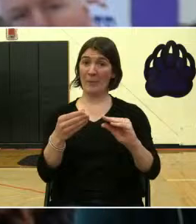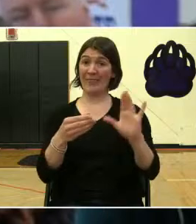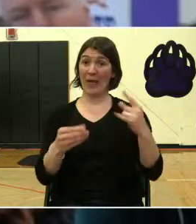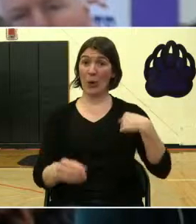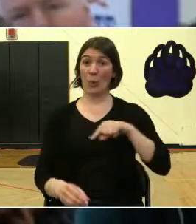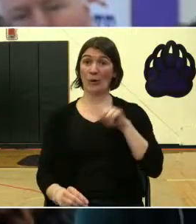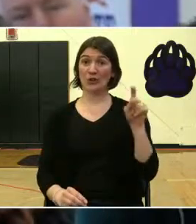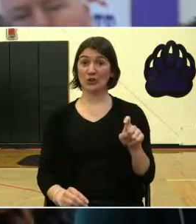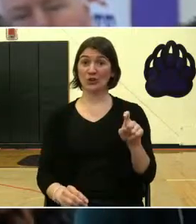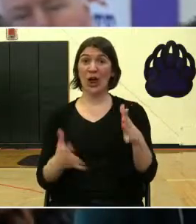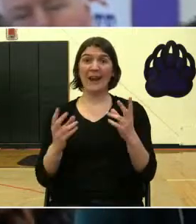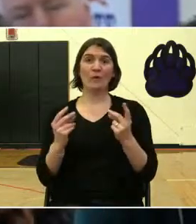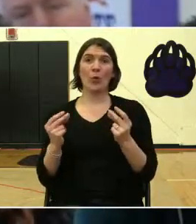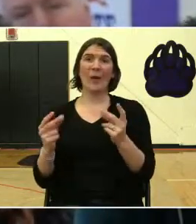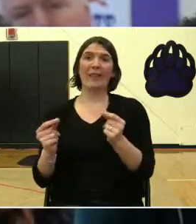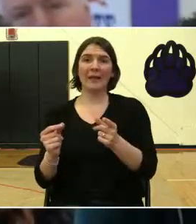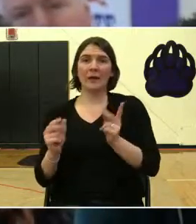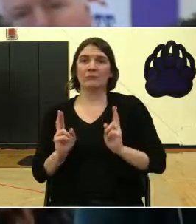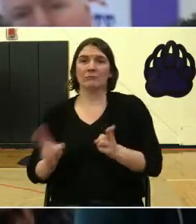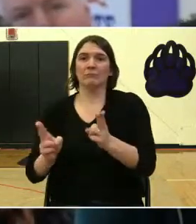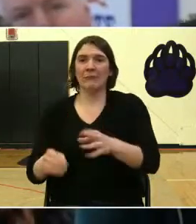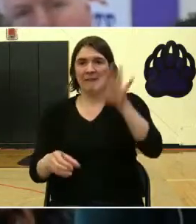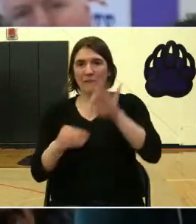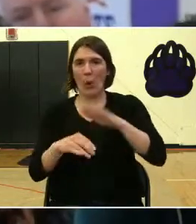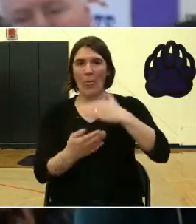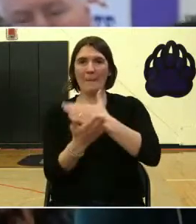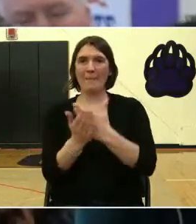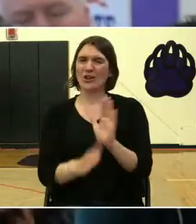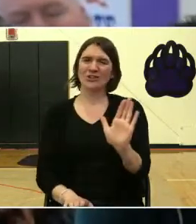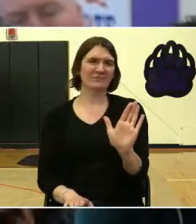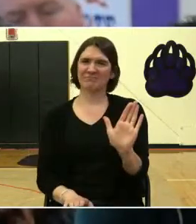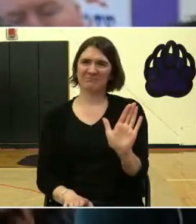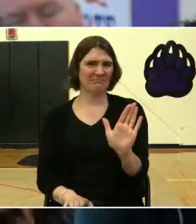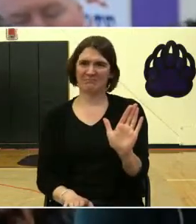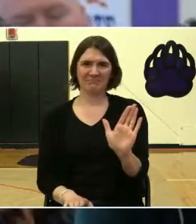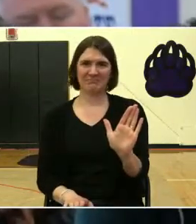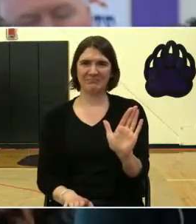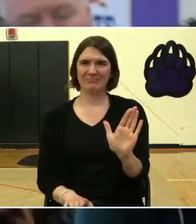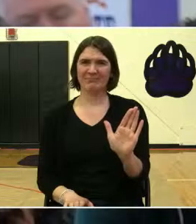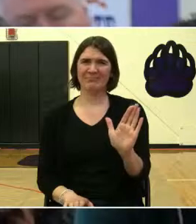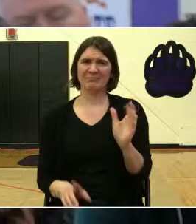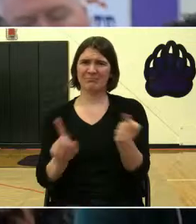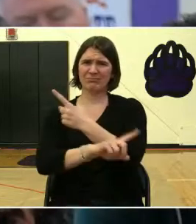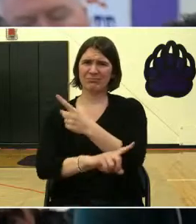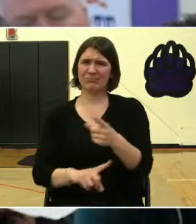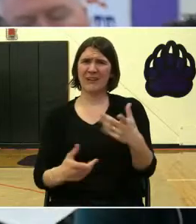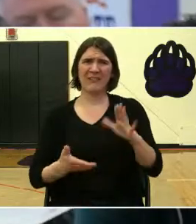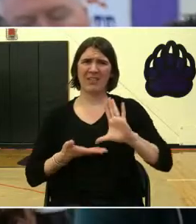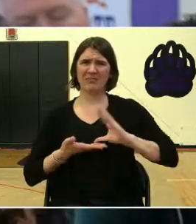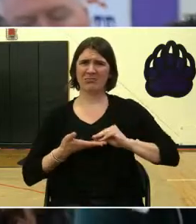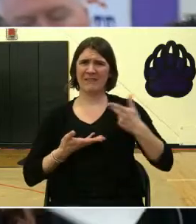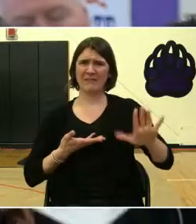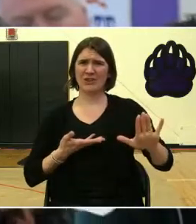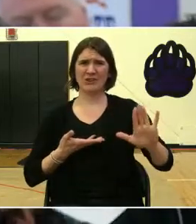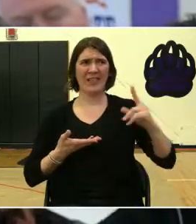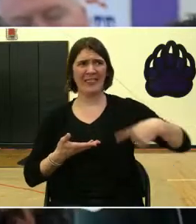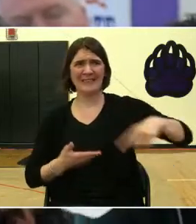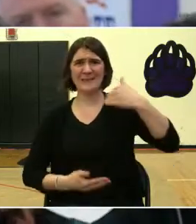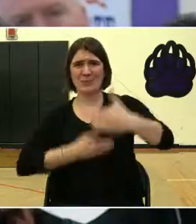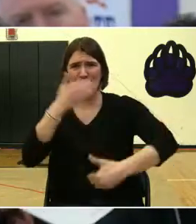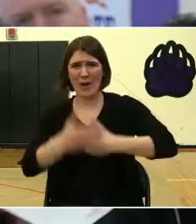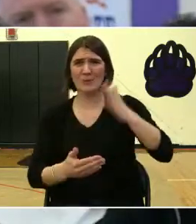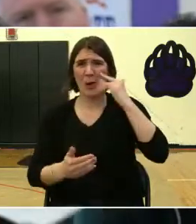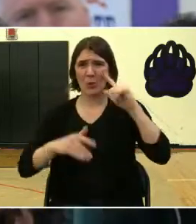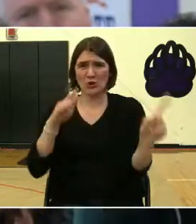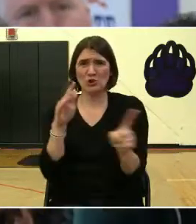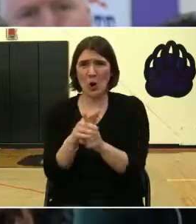should somewhat quickly um vote on the budget or finish discussion is out of line and diminishes this process of